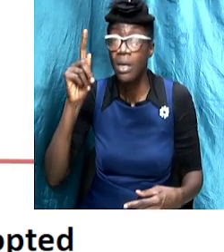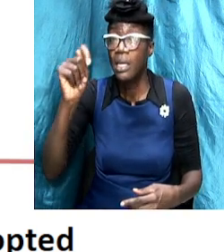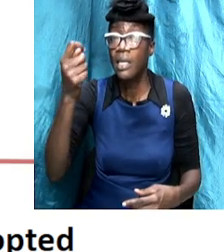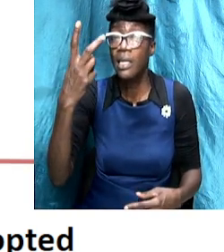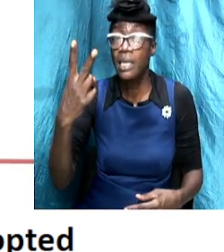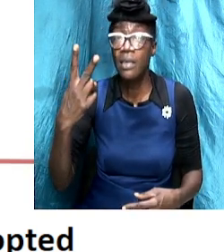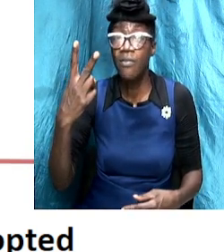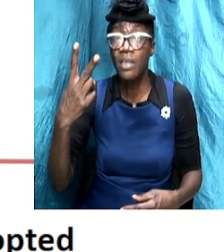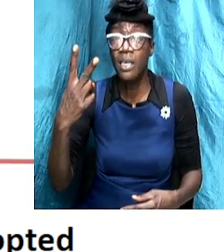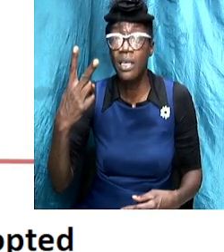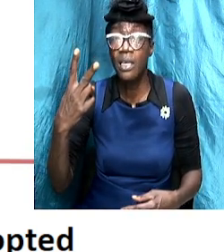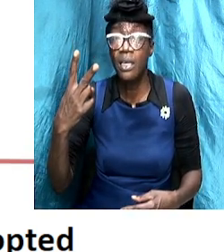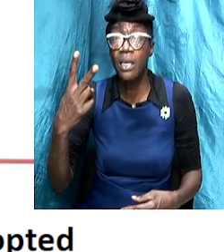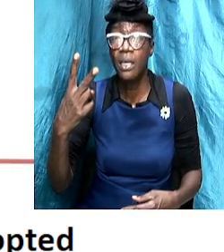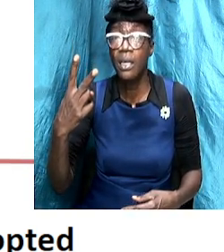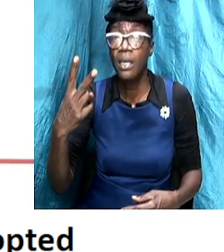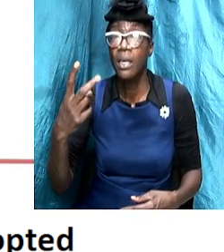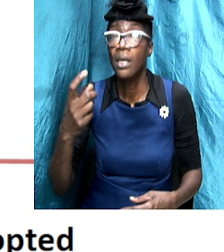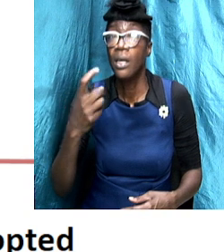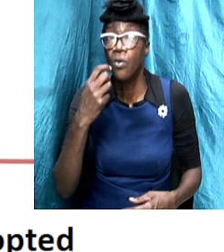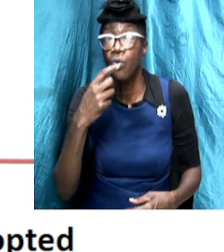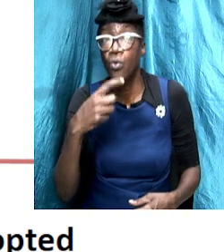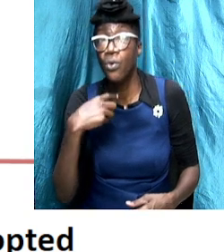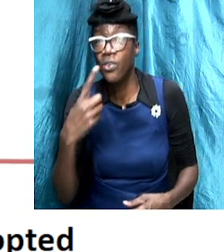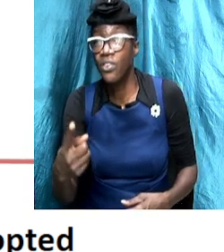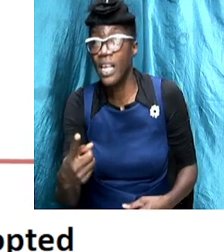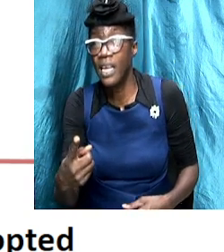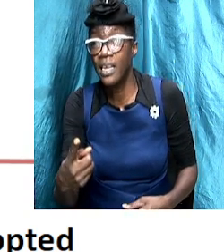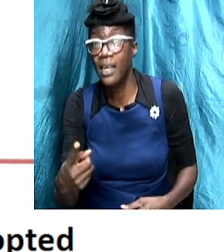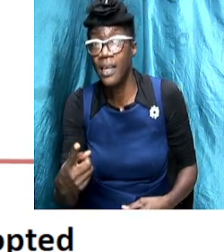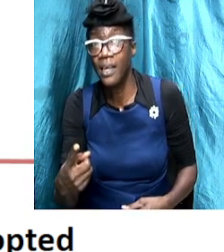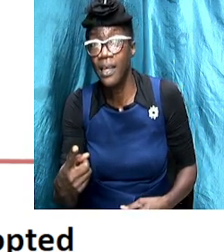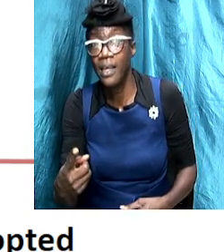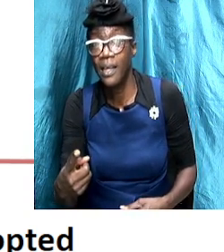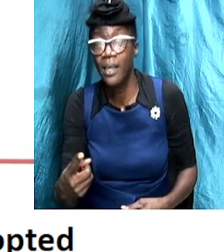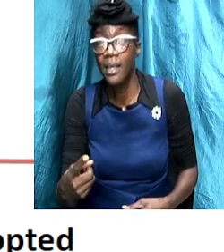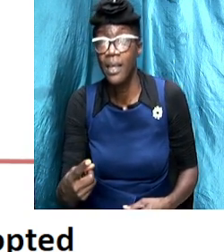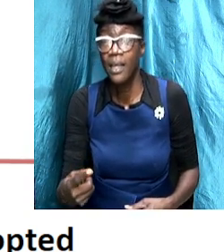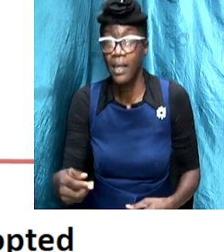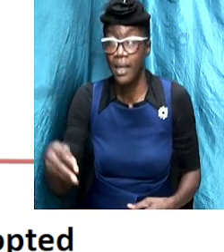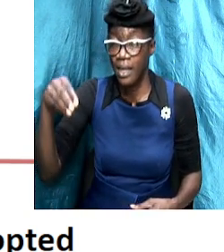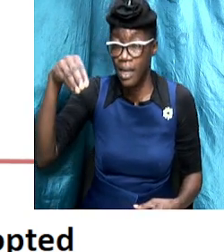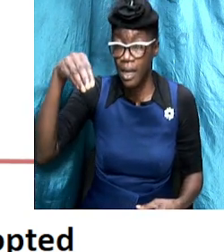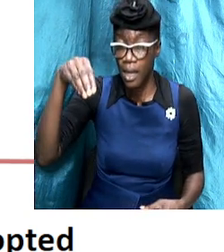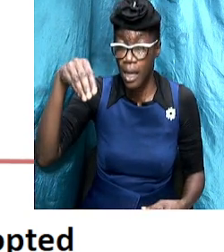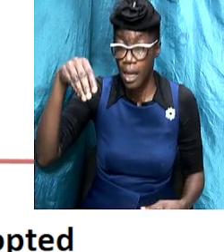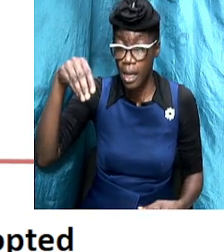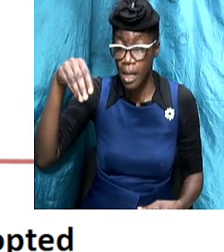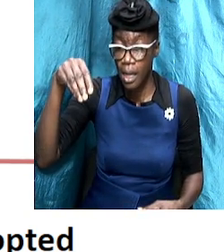Amen. Am I right? Who said that, look here, at Jesus's